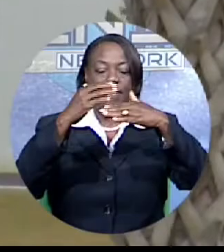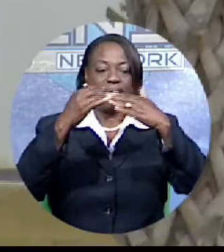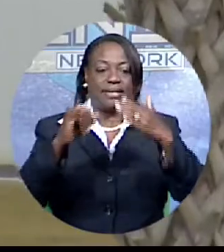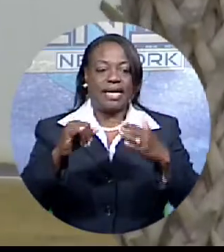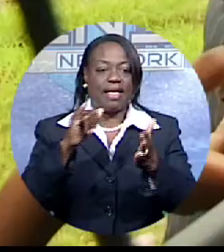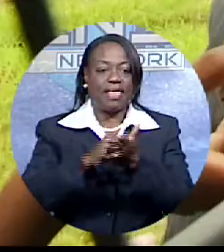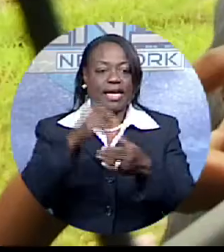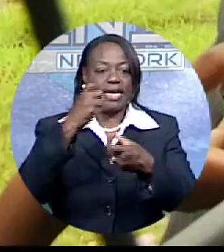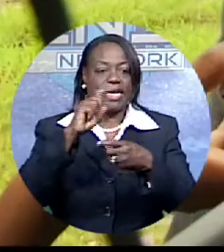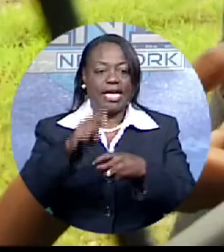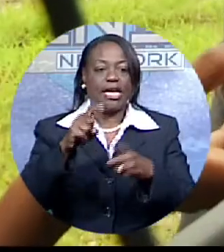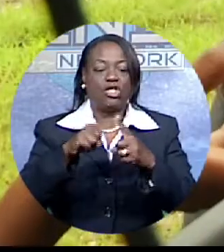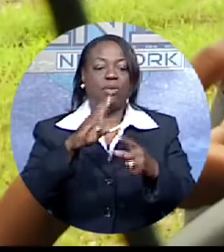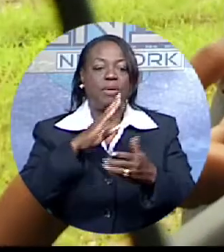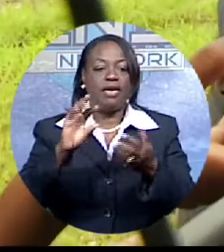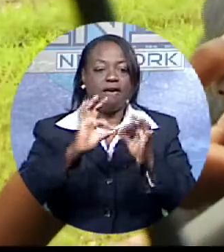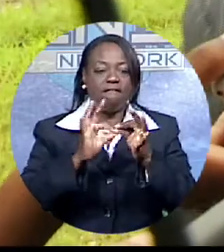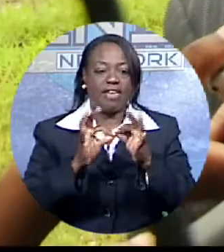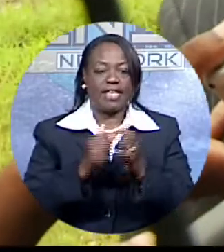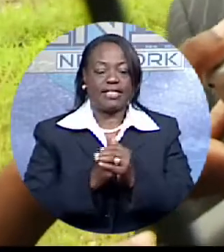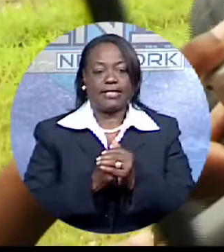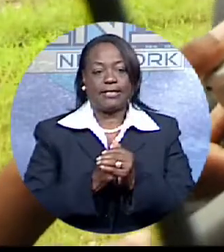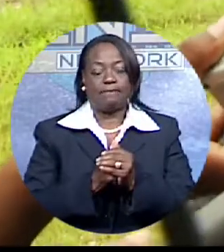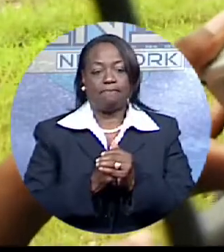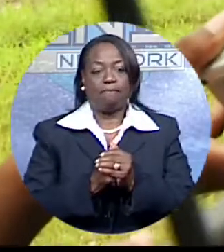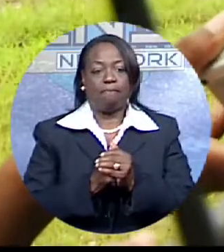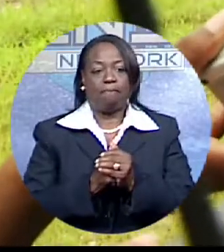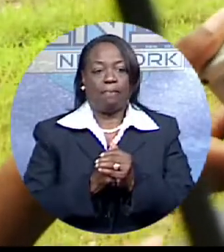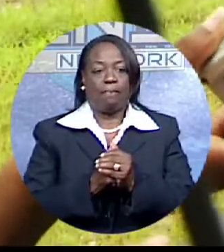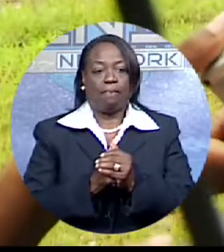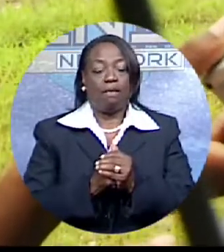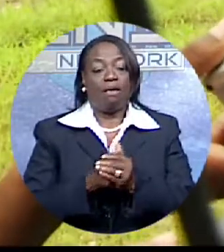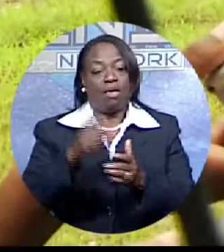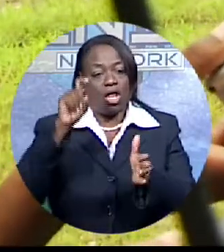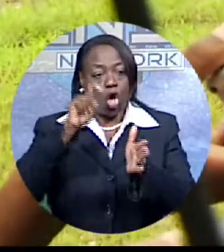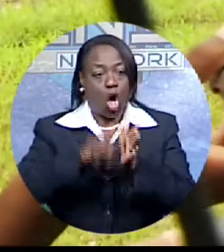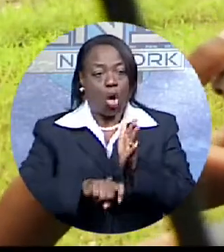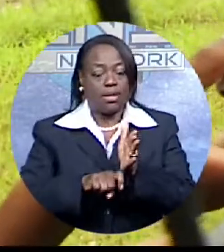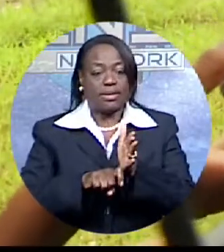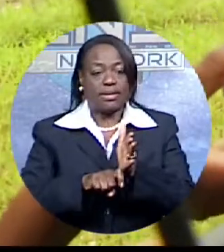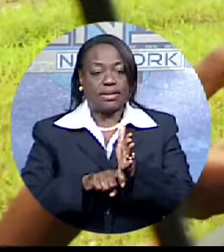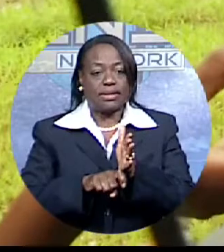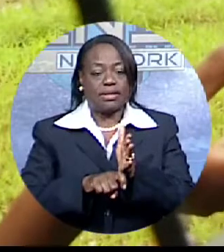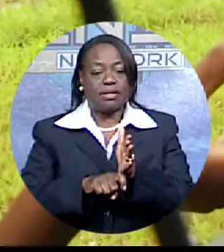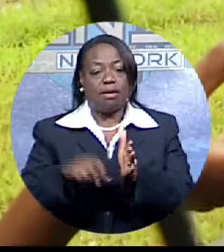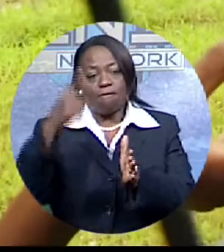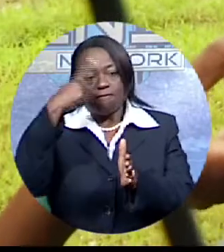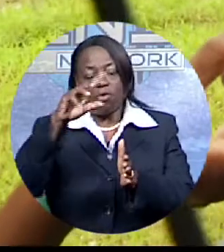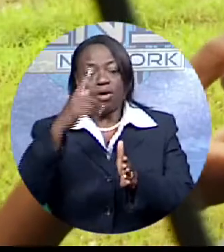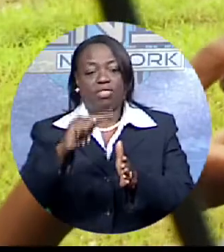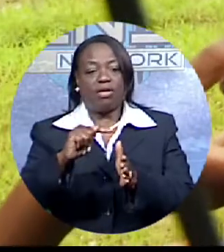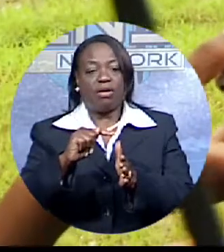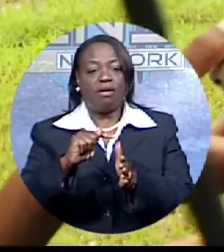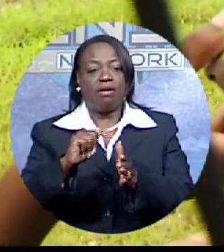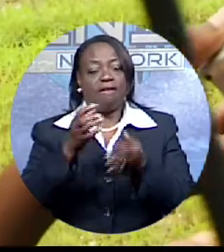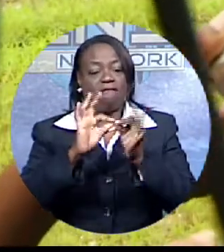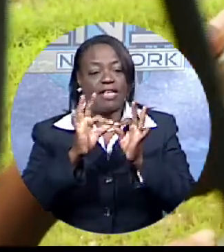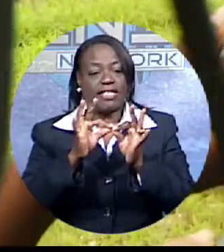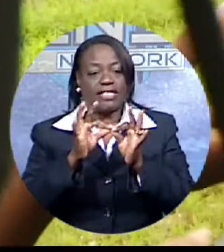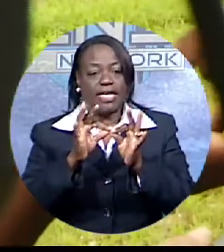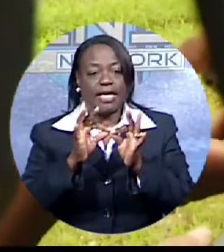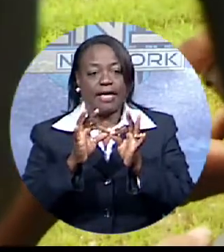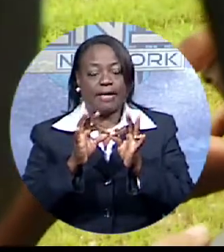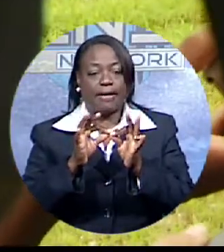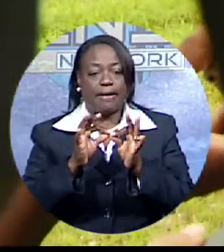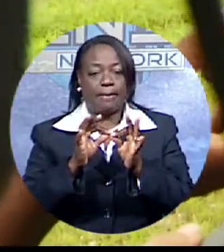rectify the problem? It may very well be that the cost of these corrections would be within our